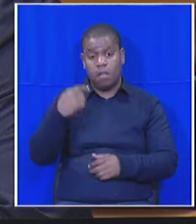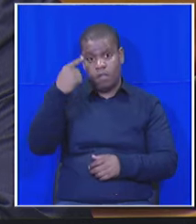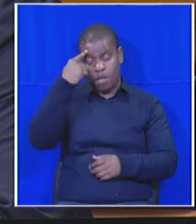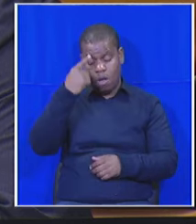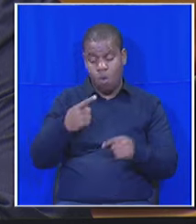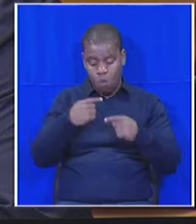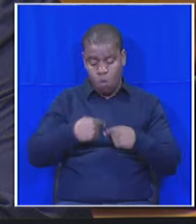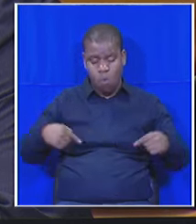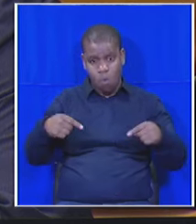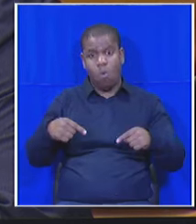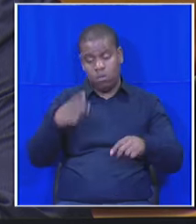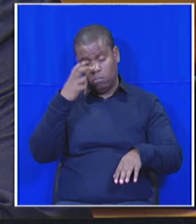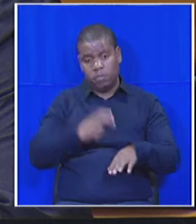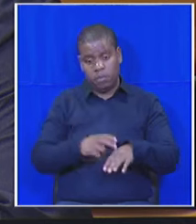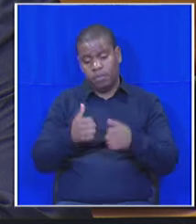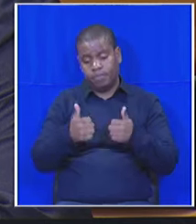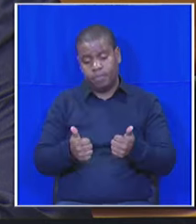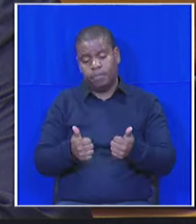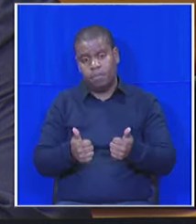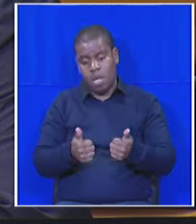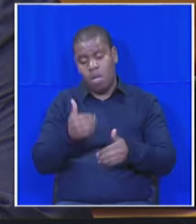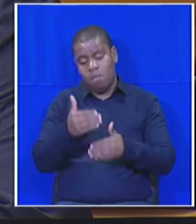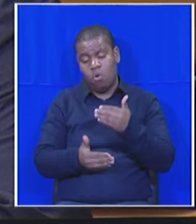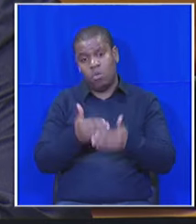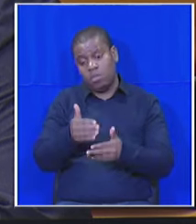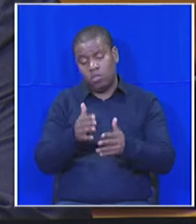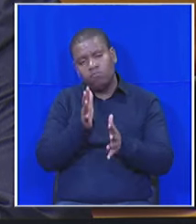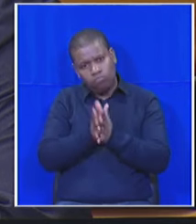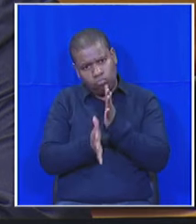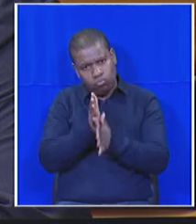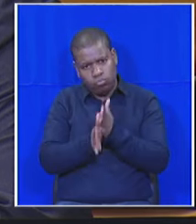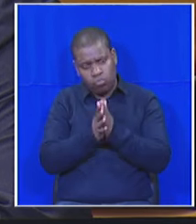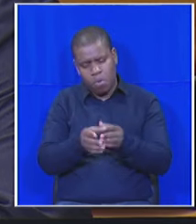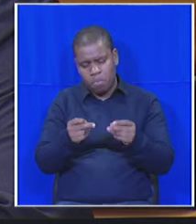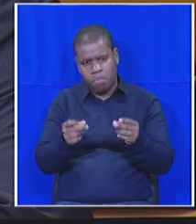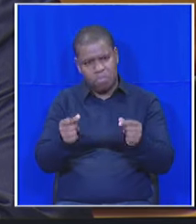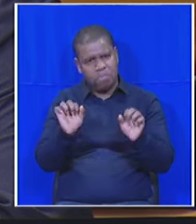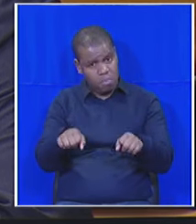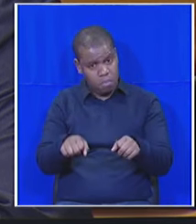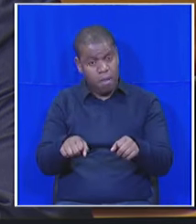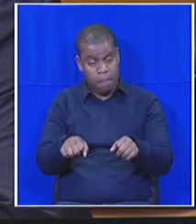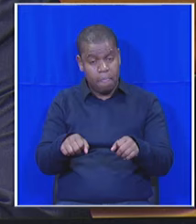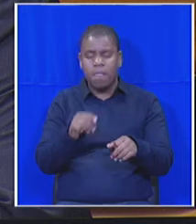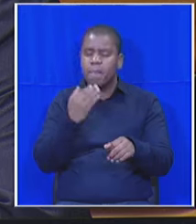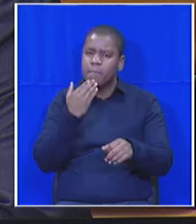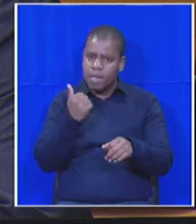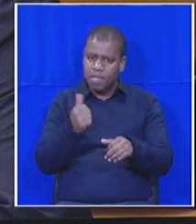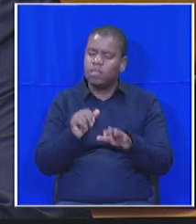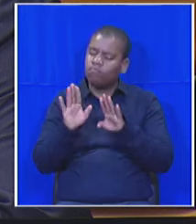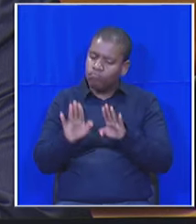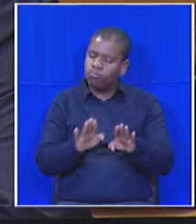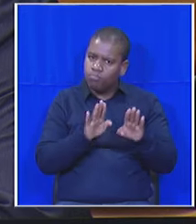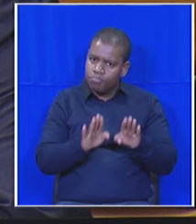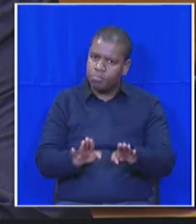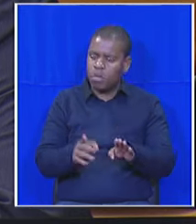to have this process finished as early as we can. And can we please be